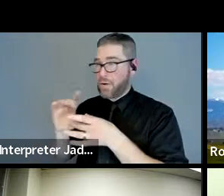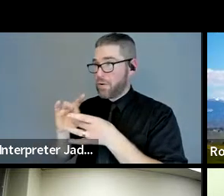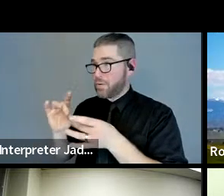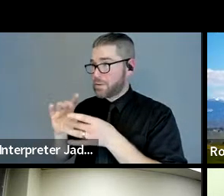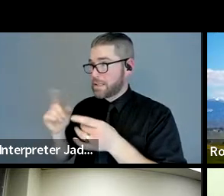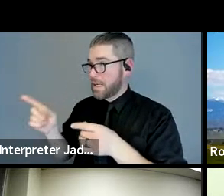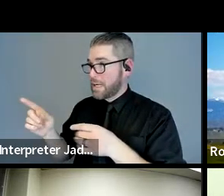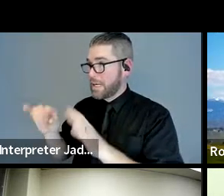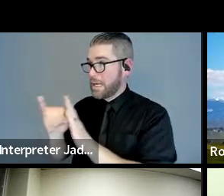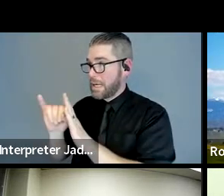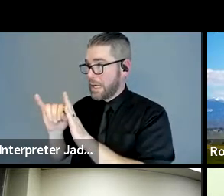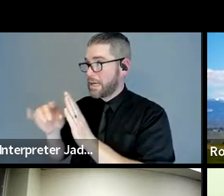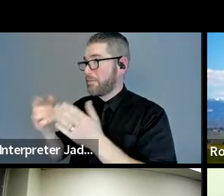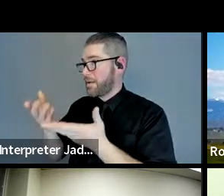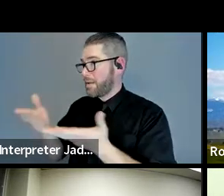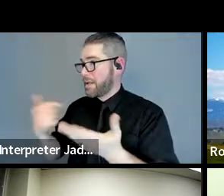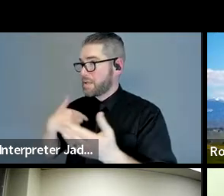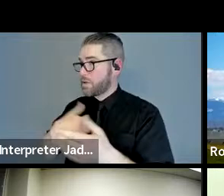plan. I think